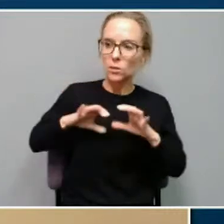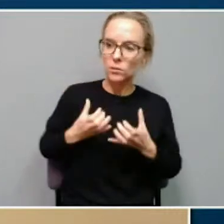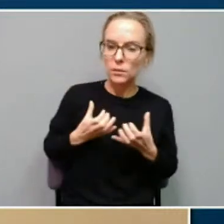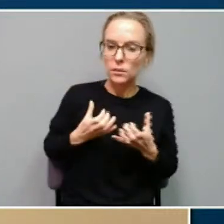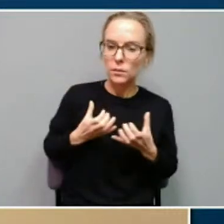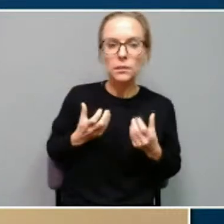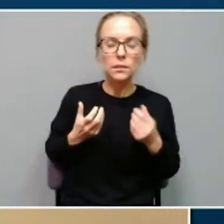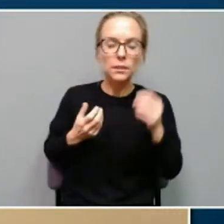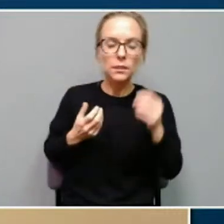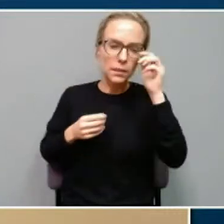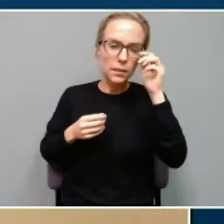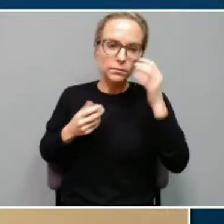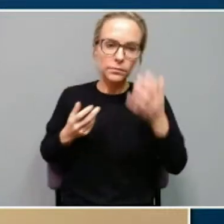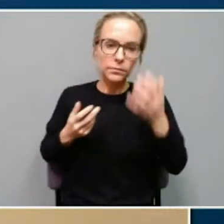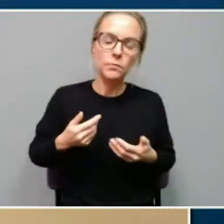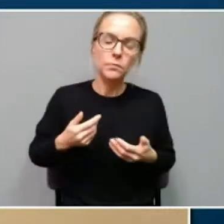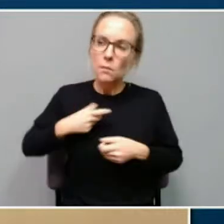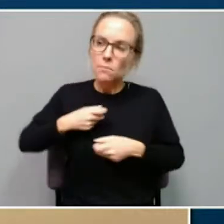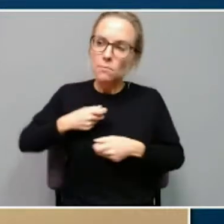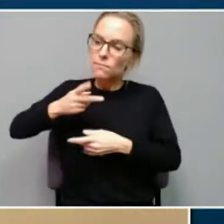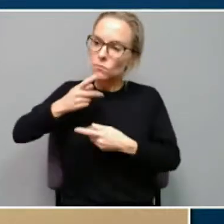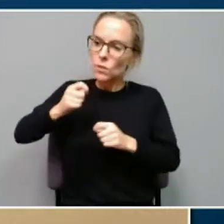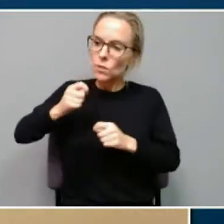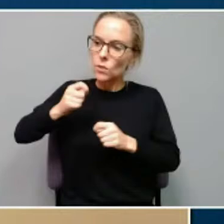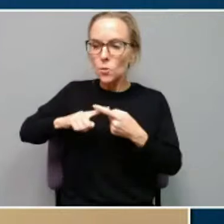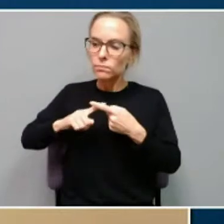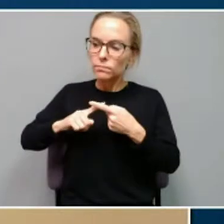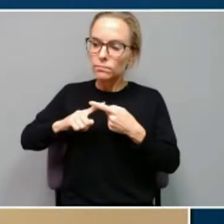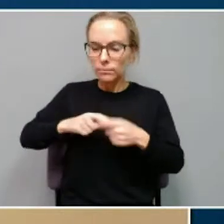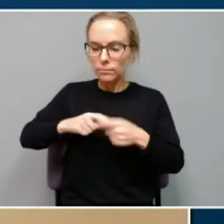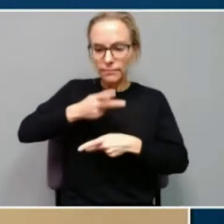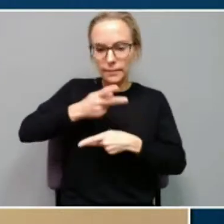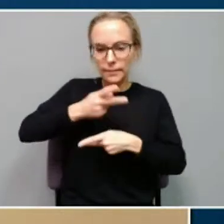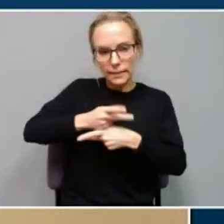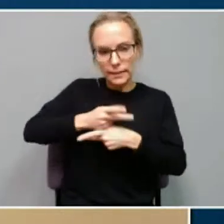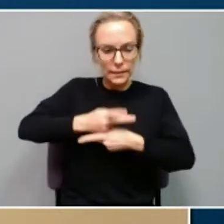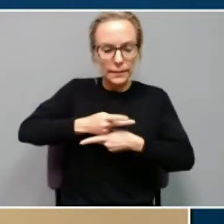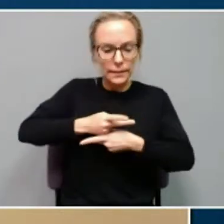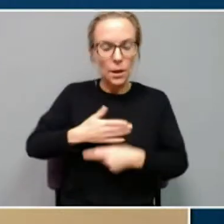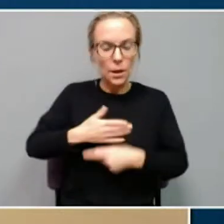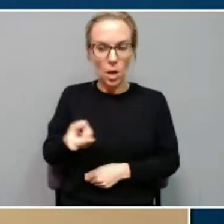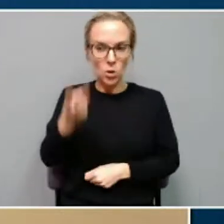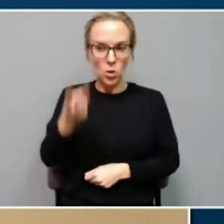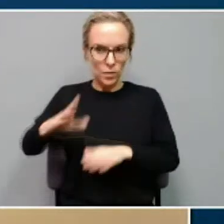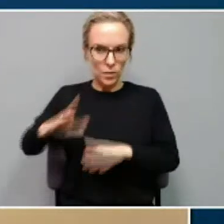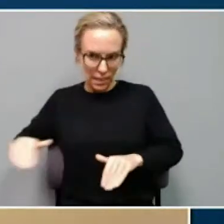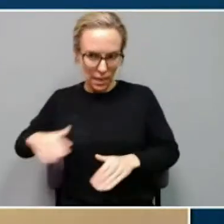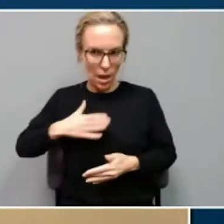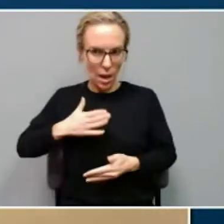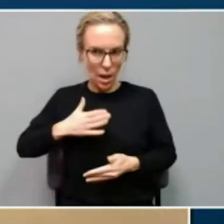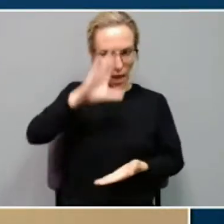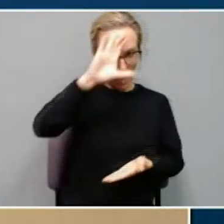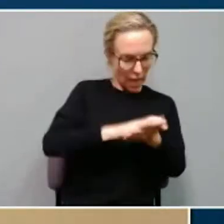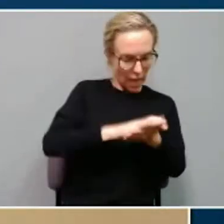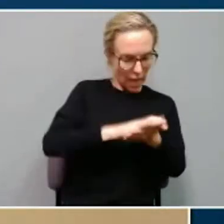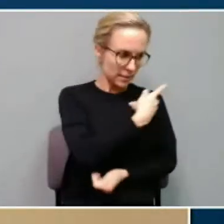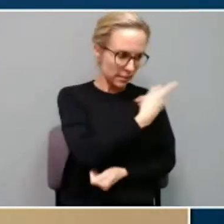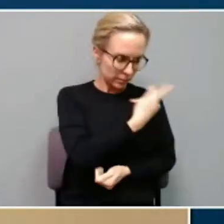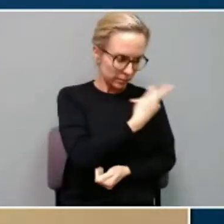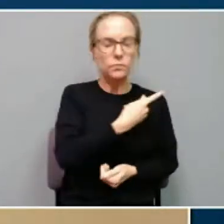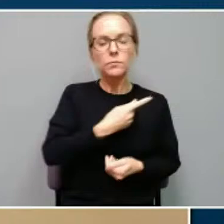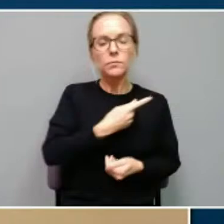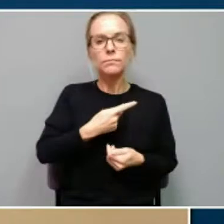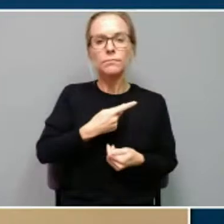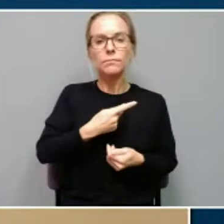taken, my 2 kids, my husband and I tested positive